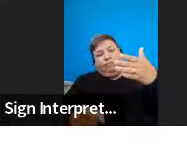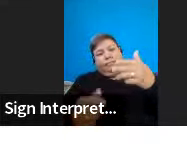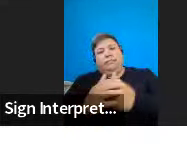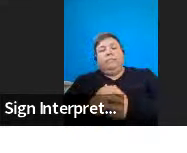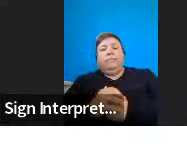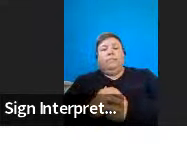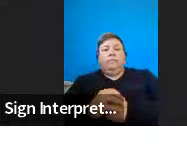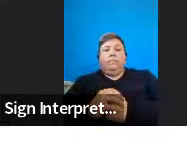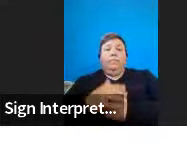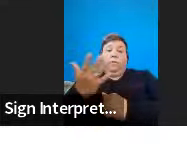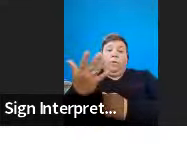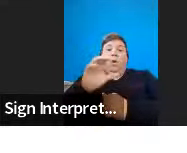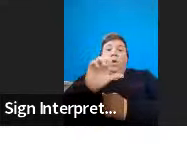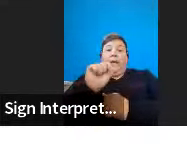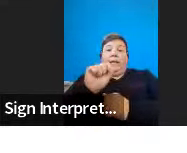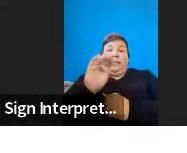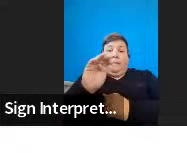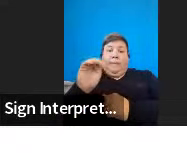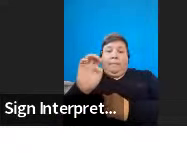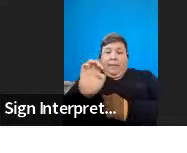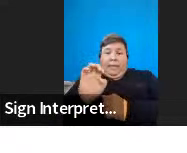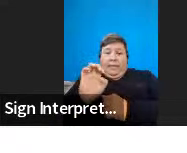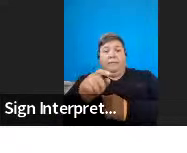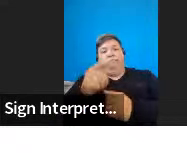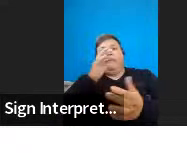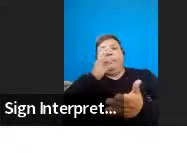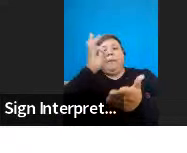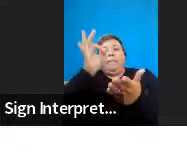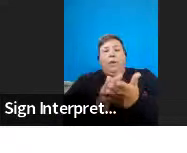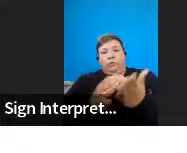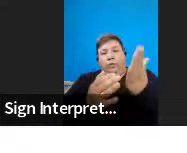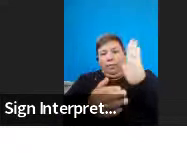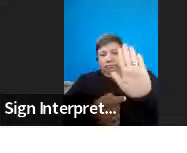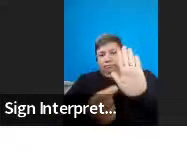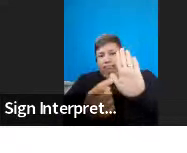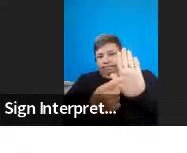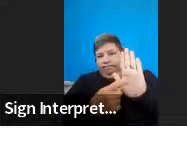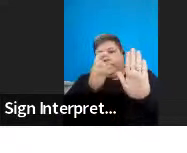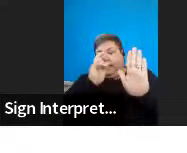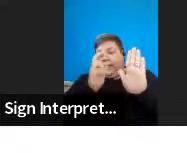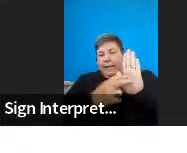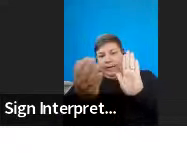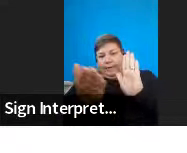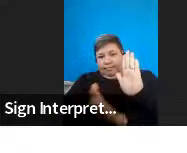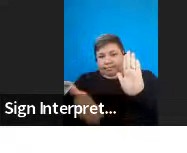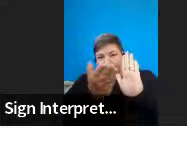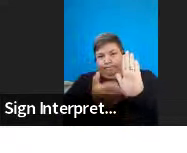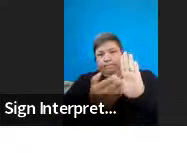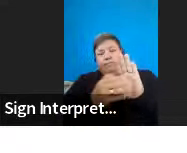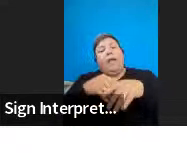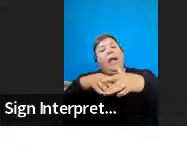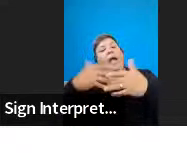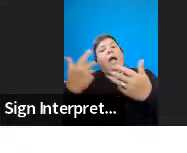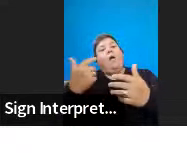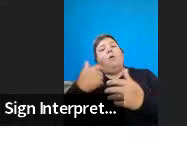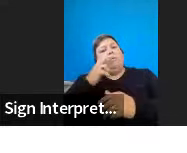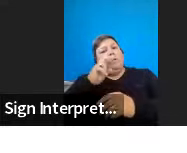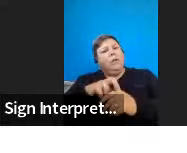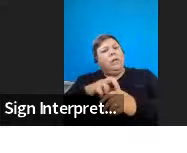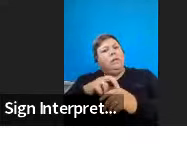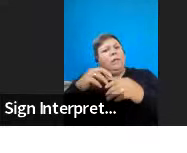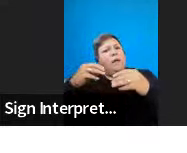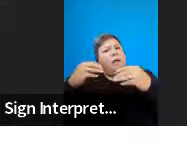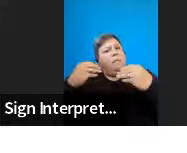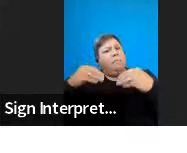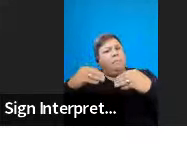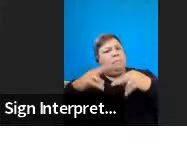for SMMEs, these were the proposed benefits that came through to say that we would like to have capacity building benefits.